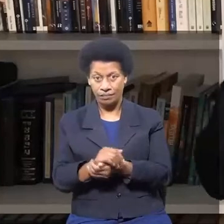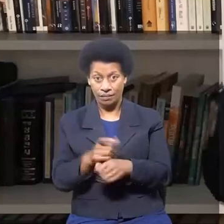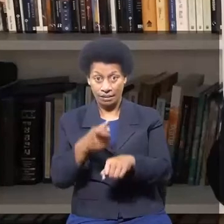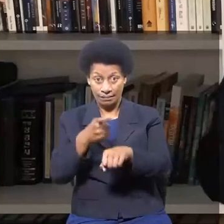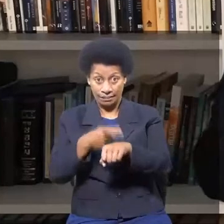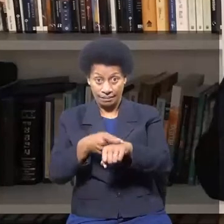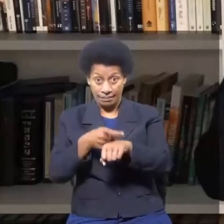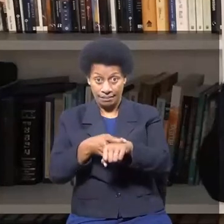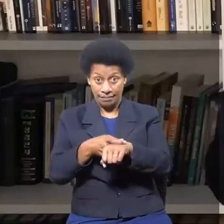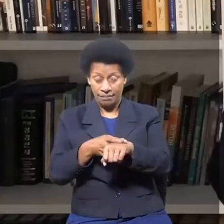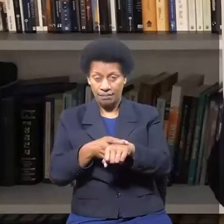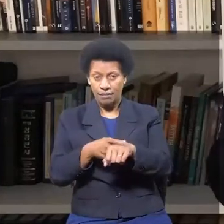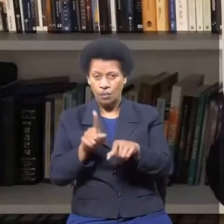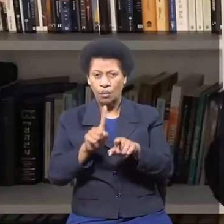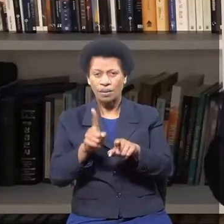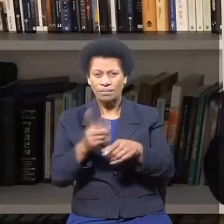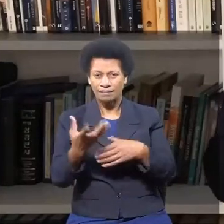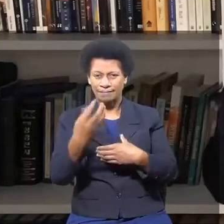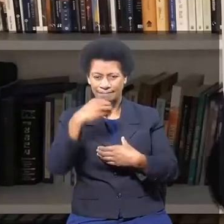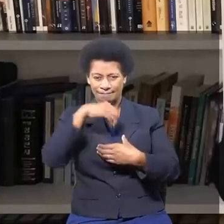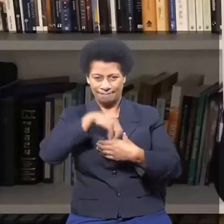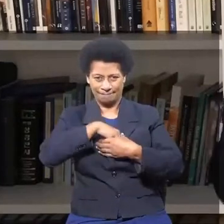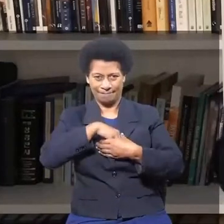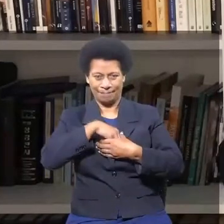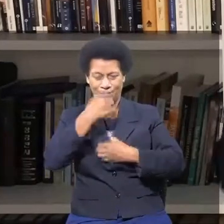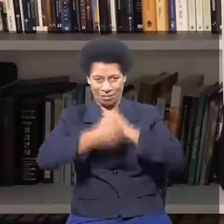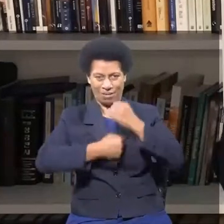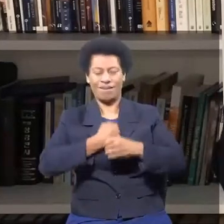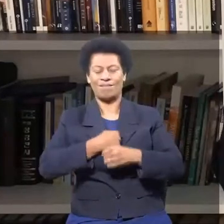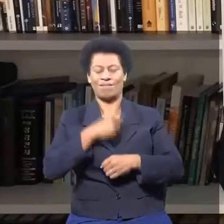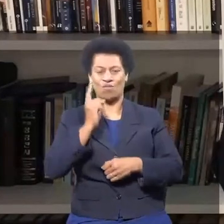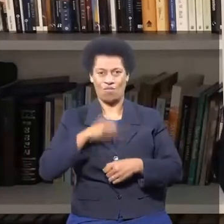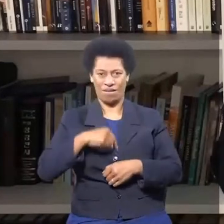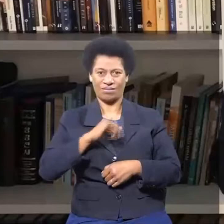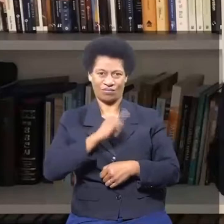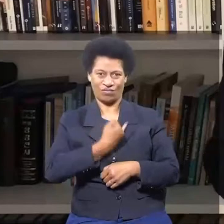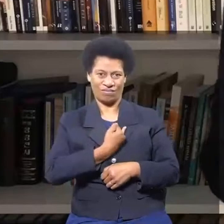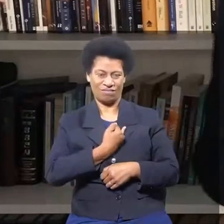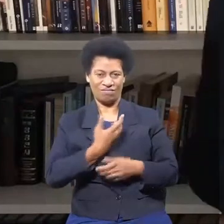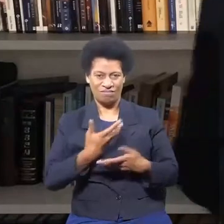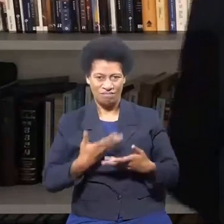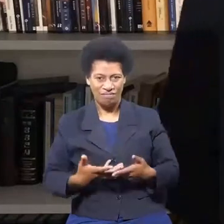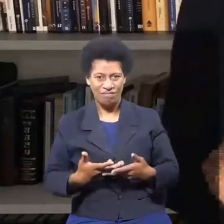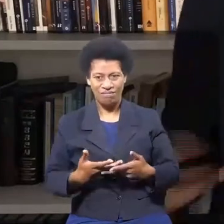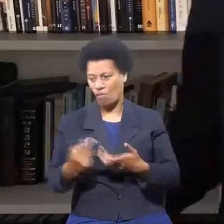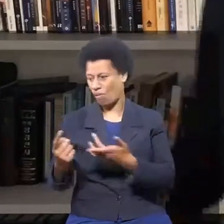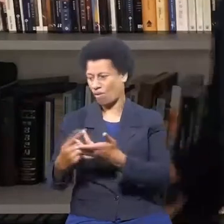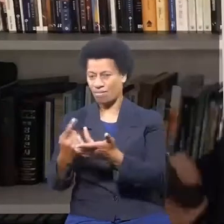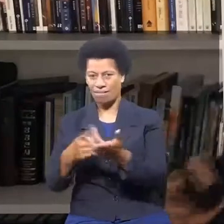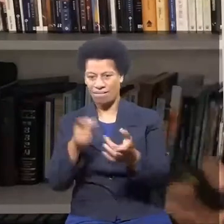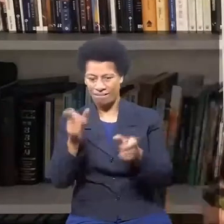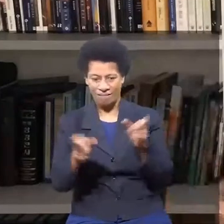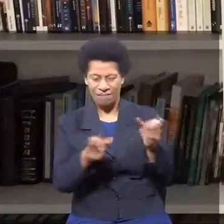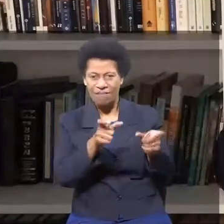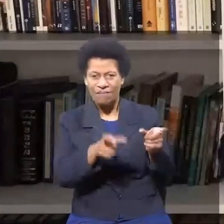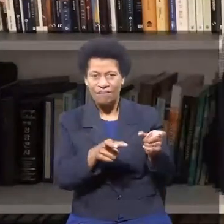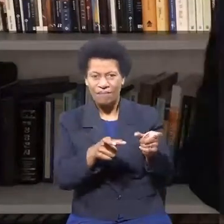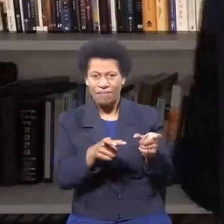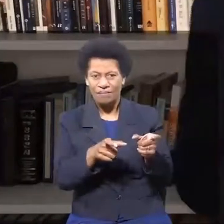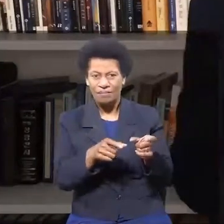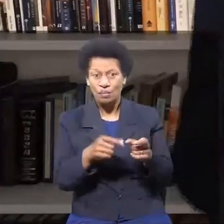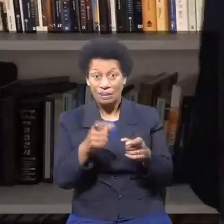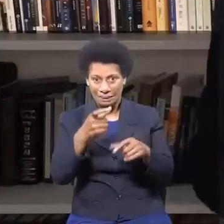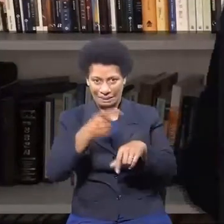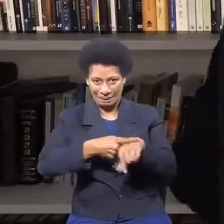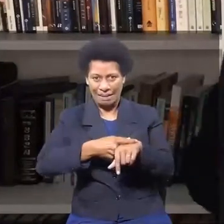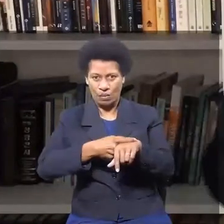is what builds, is your building block for who you are. How do we get the cell? Well, Professor